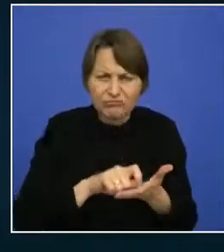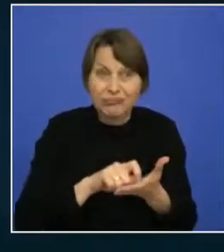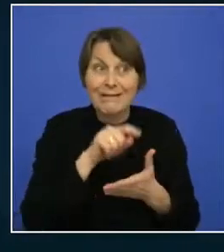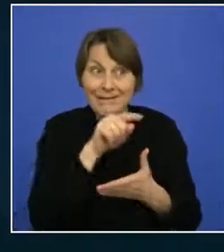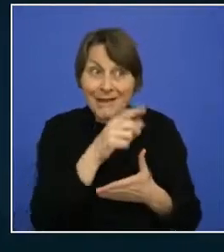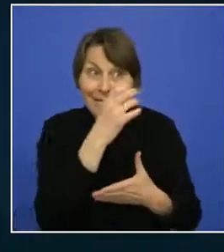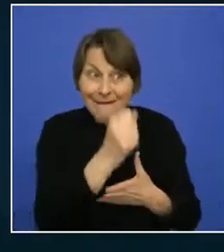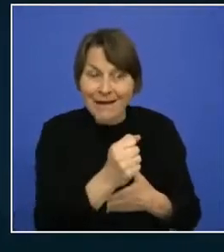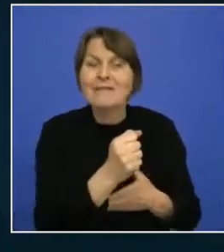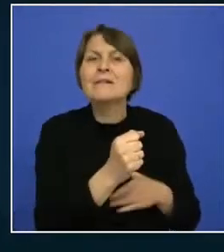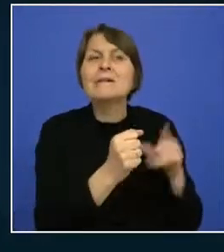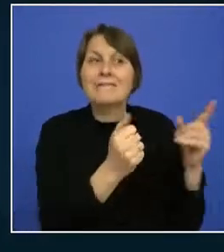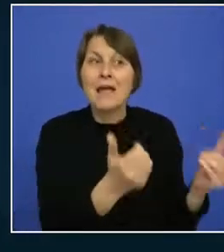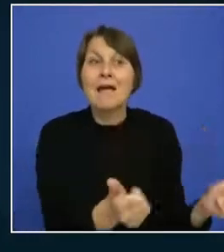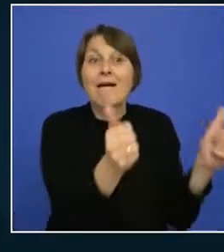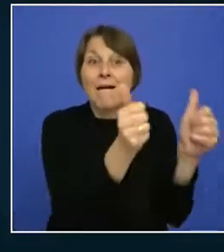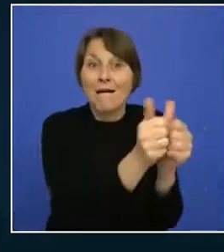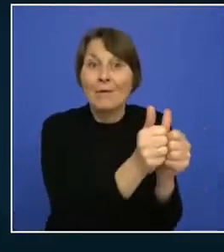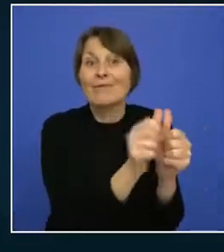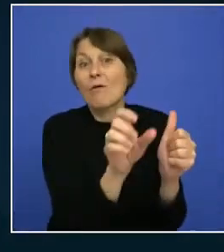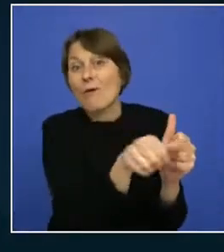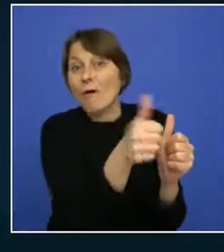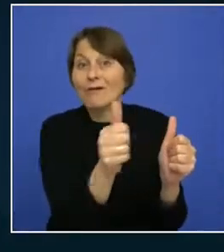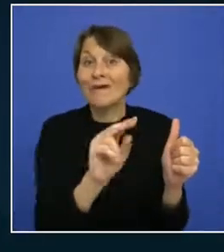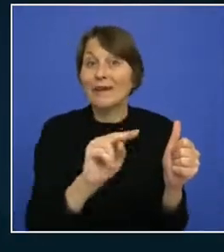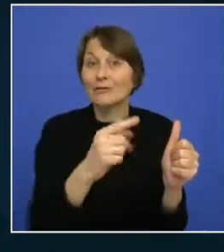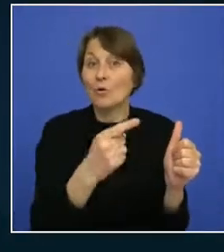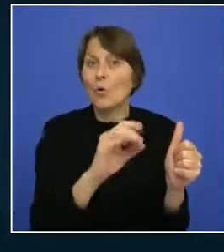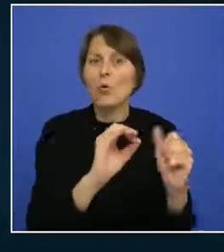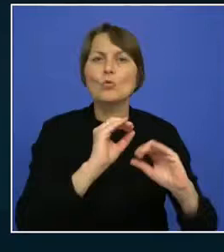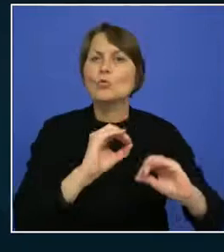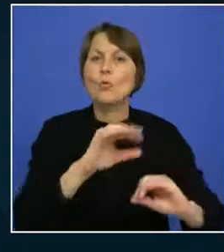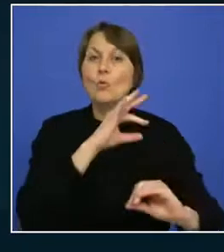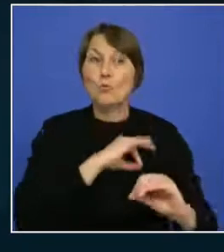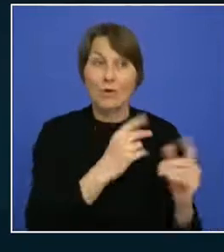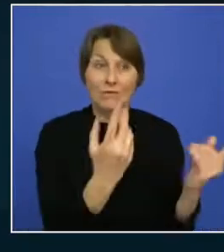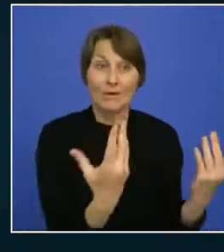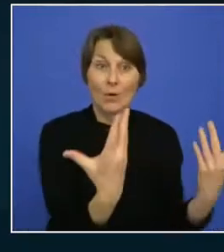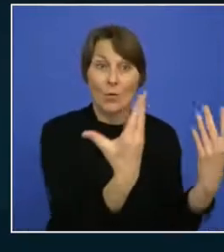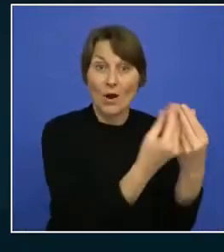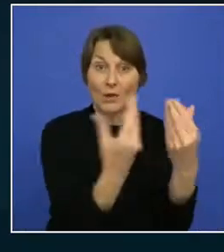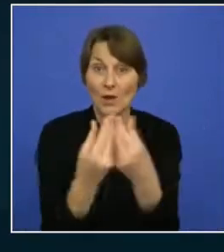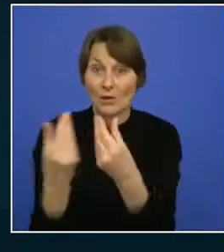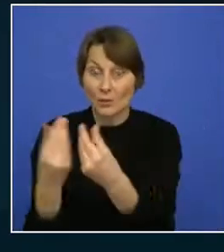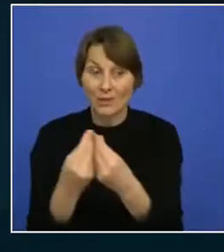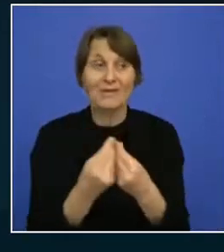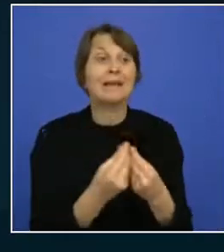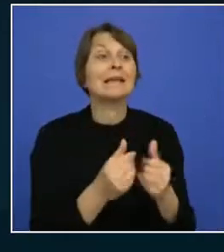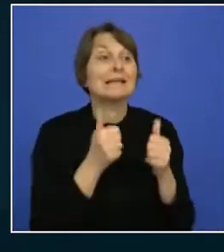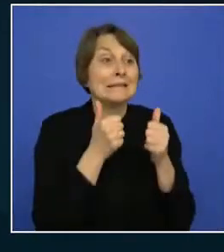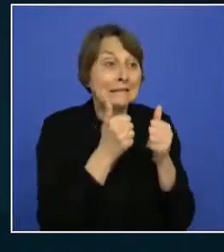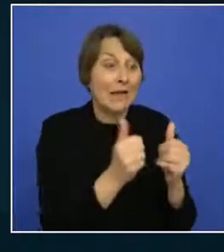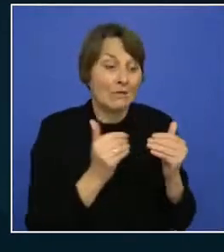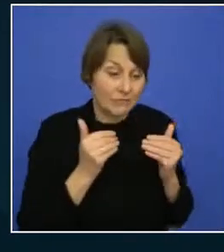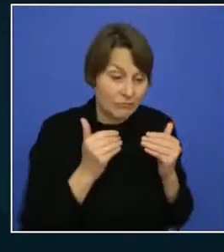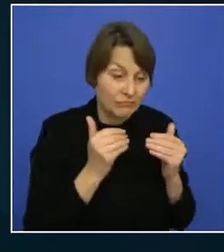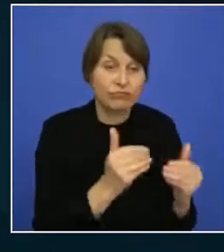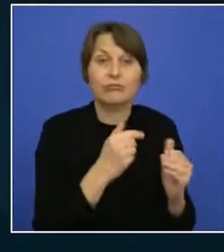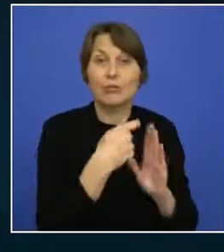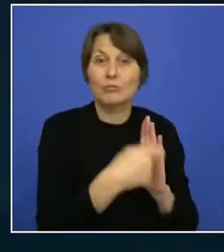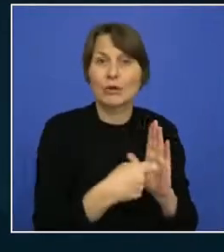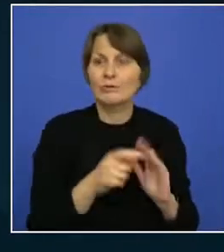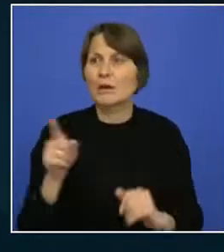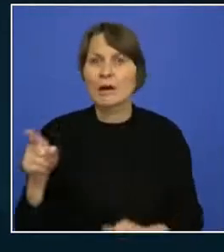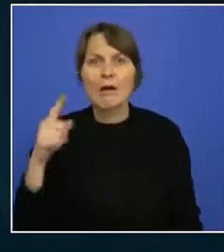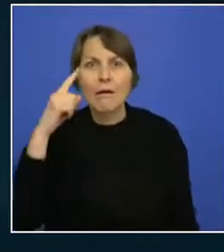NGO nonprofits, and then they move these projects along further. And he said, well, that sounds like a good